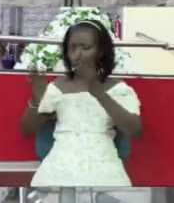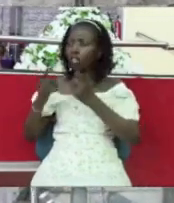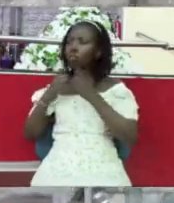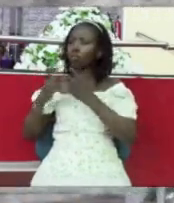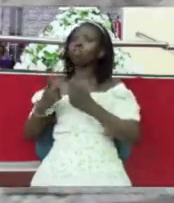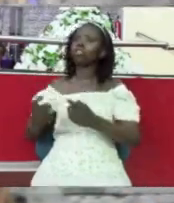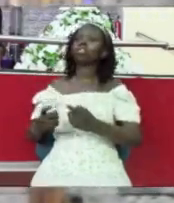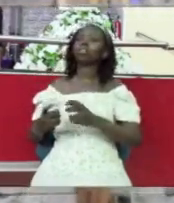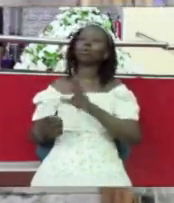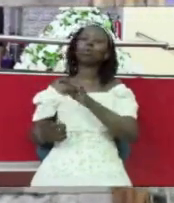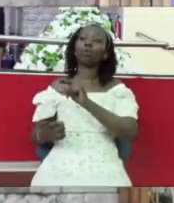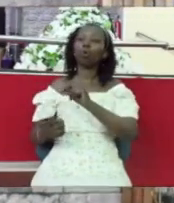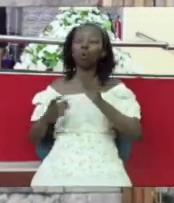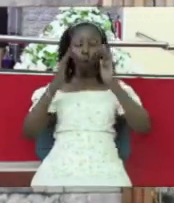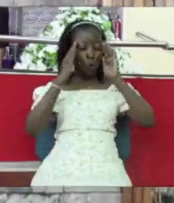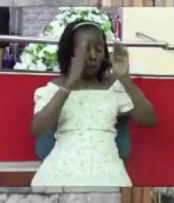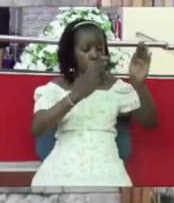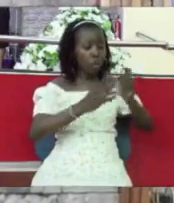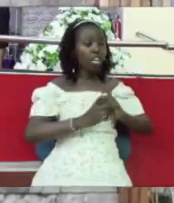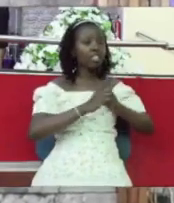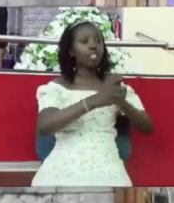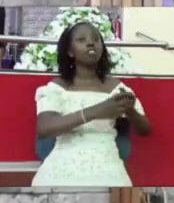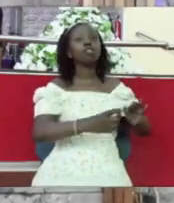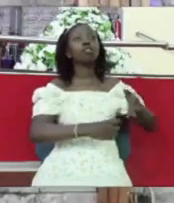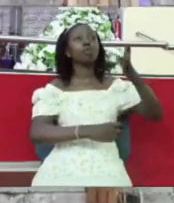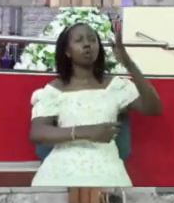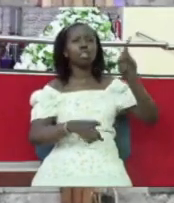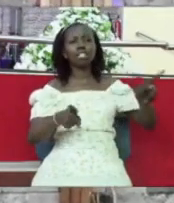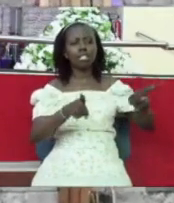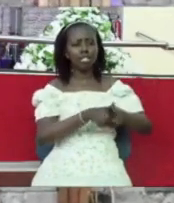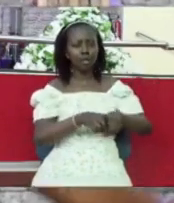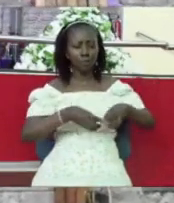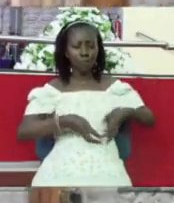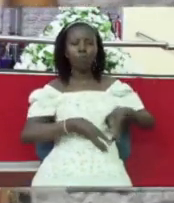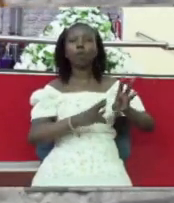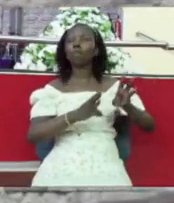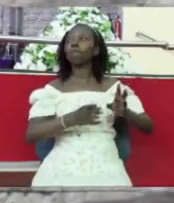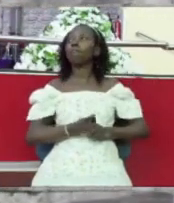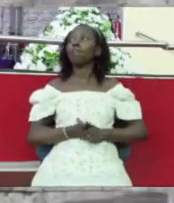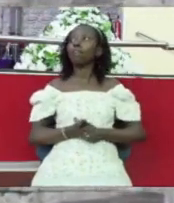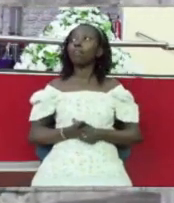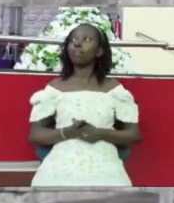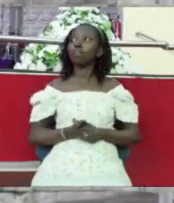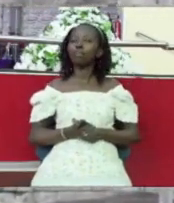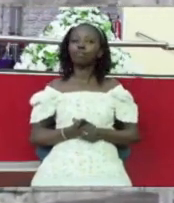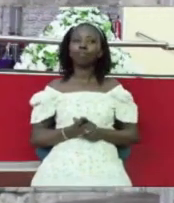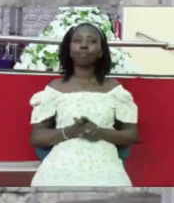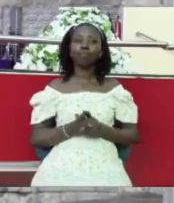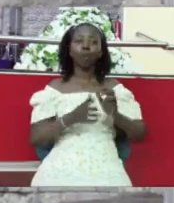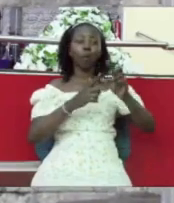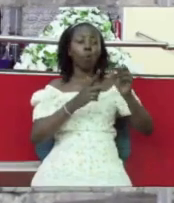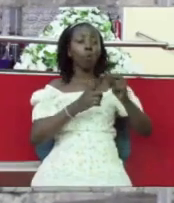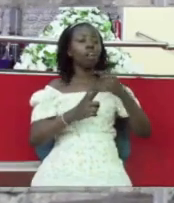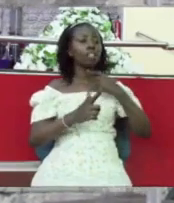ya adhabu ya dhambi. Look at the gift of God in the same line. Wacha tukaangalie zawadi ya Mungu katika mstari huo huo. That